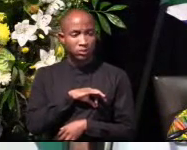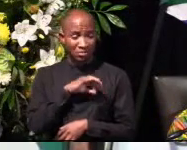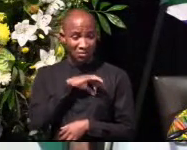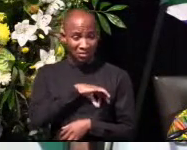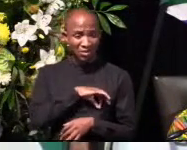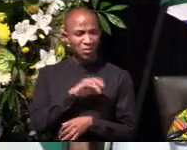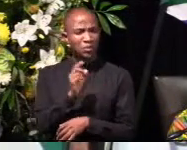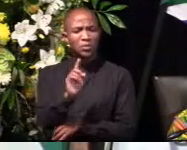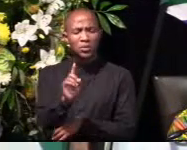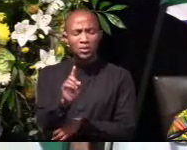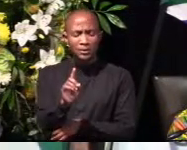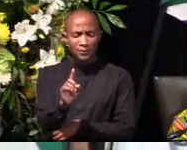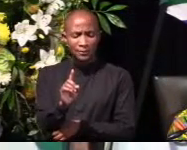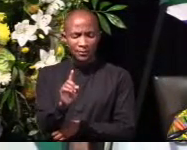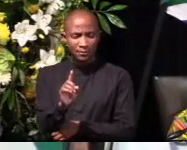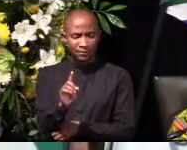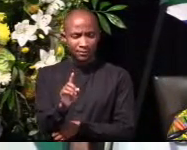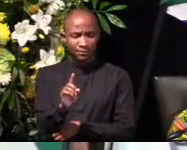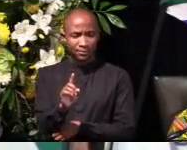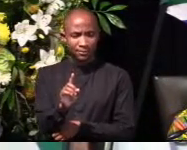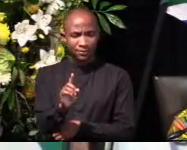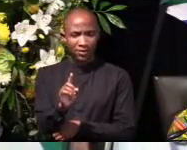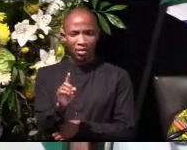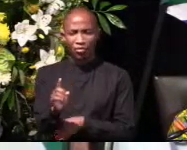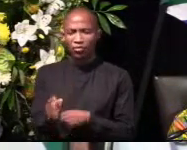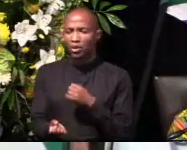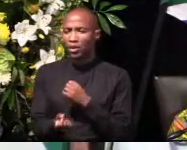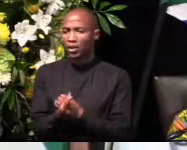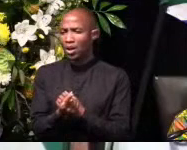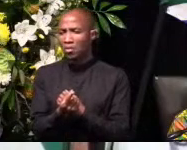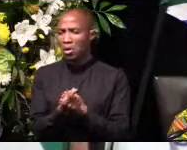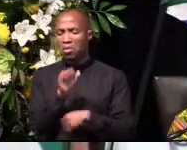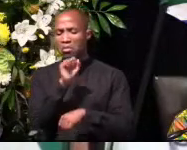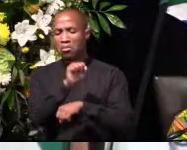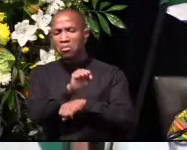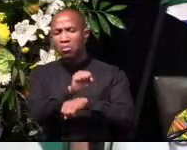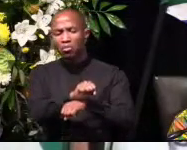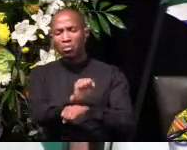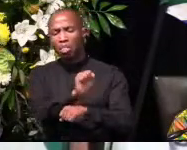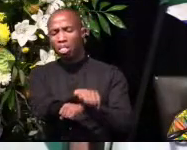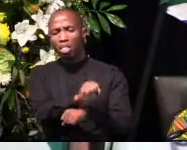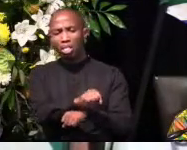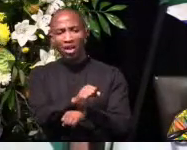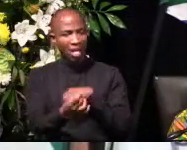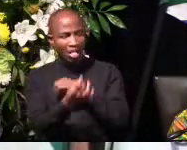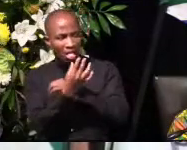the fruits of ignoring those warnings